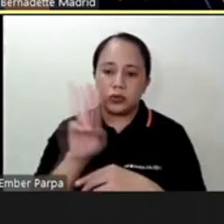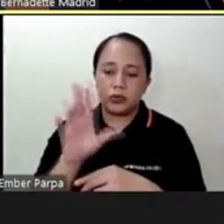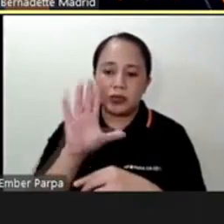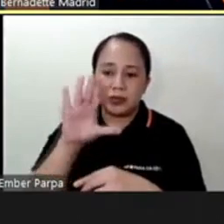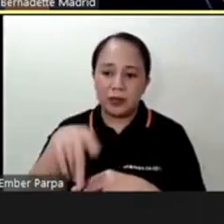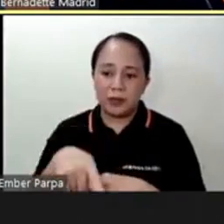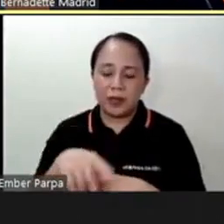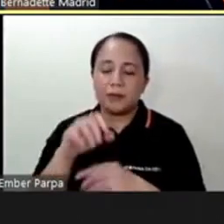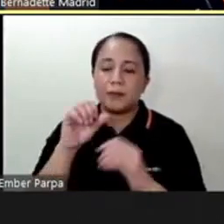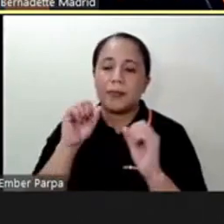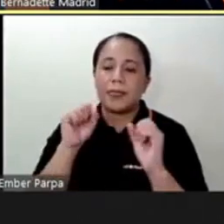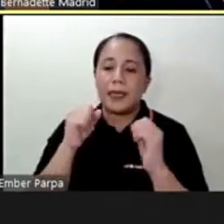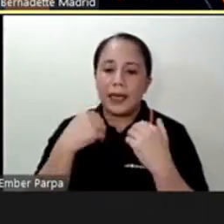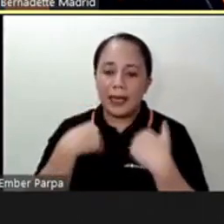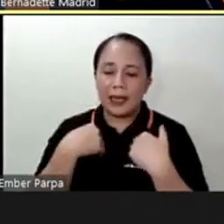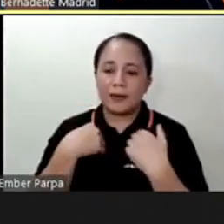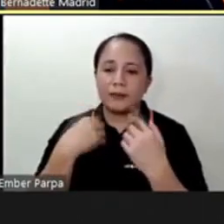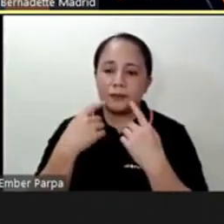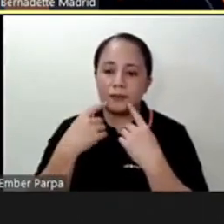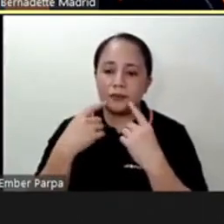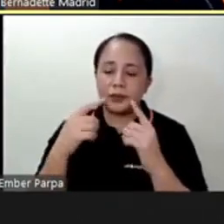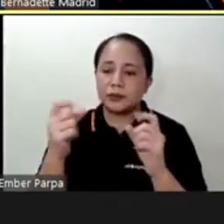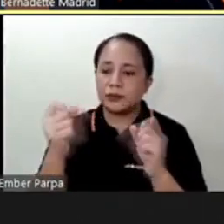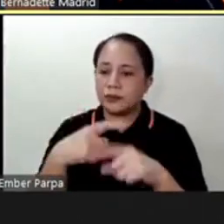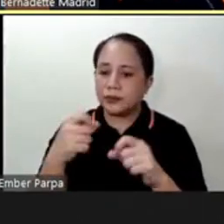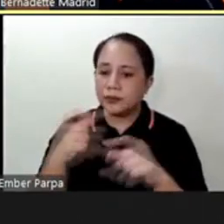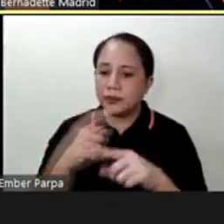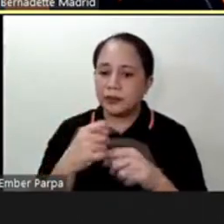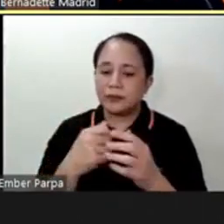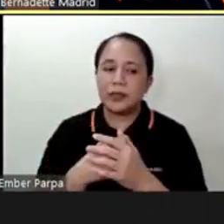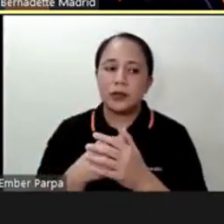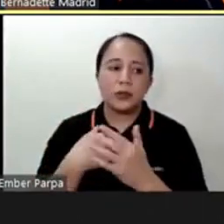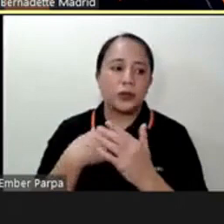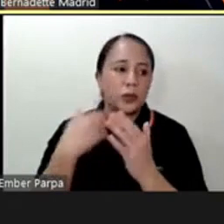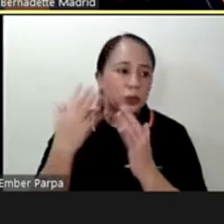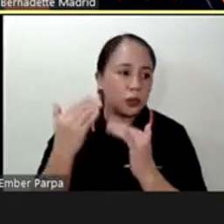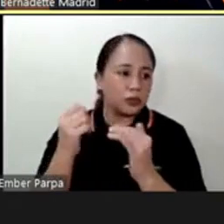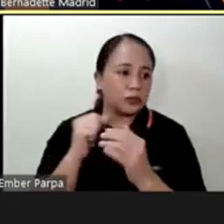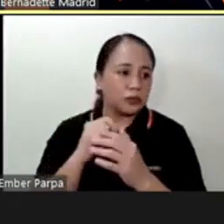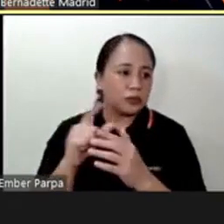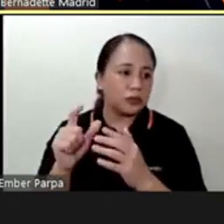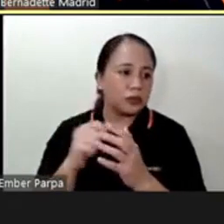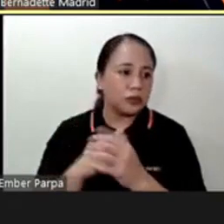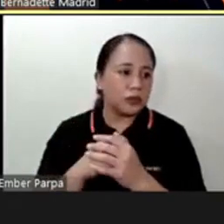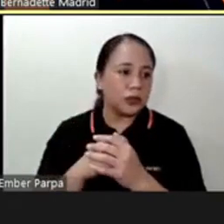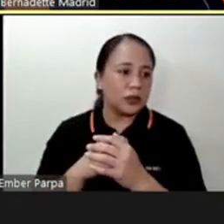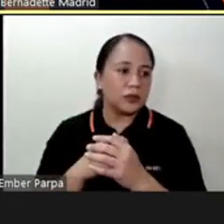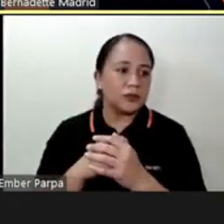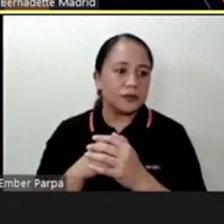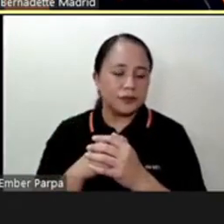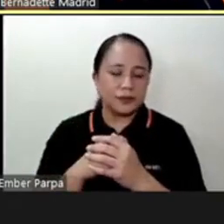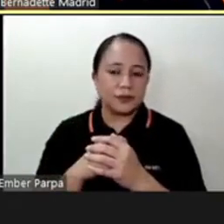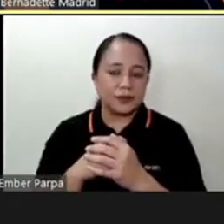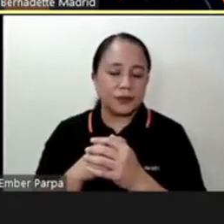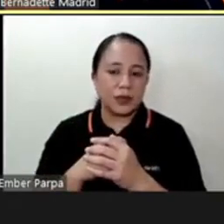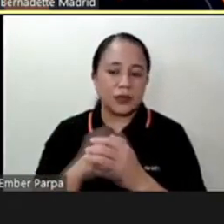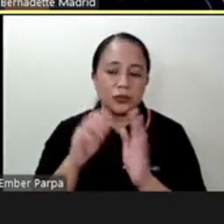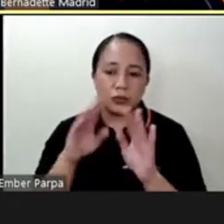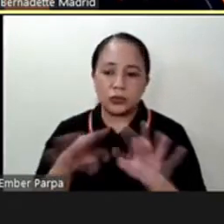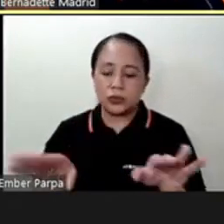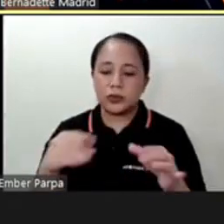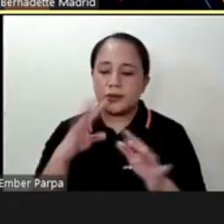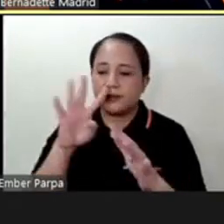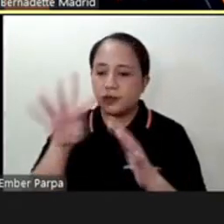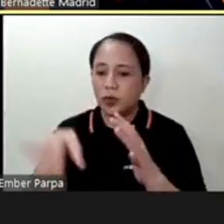phone. We have excellent feedback on this. We hope that everyone dealing with children do this 4